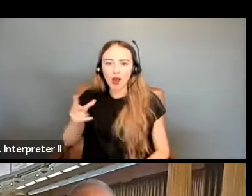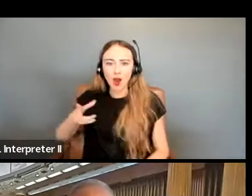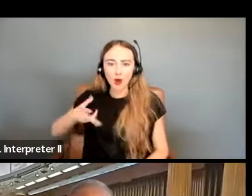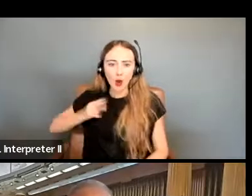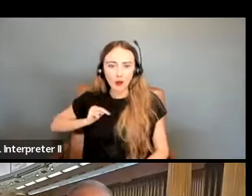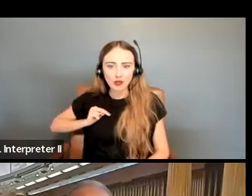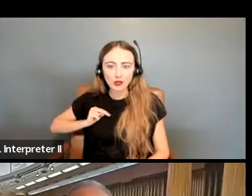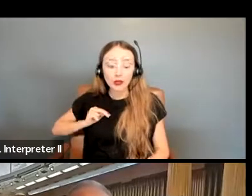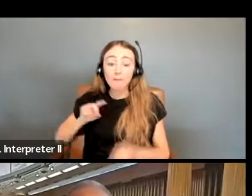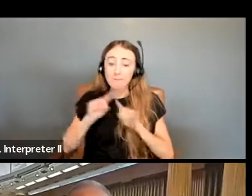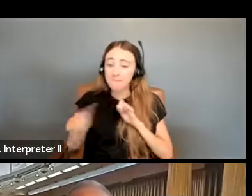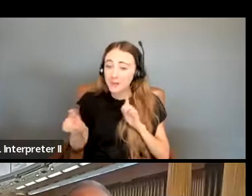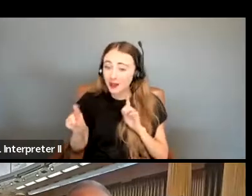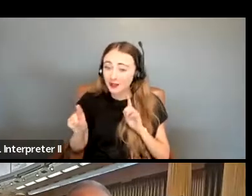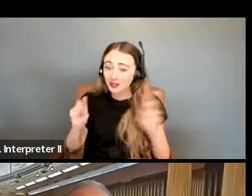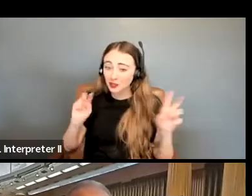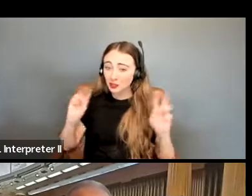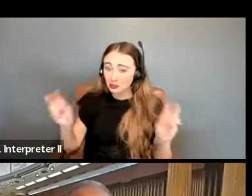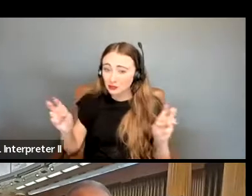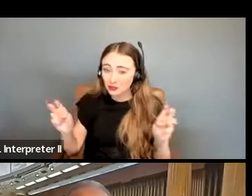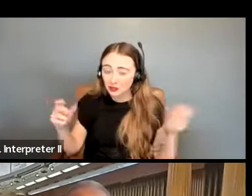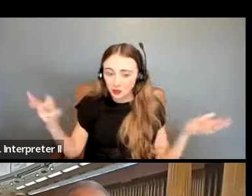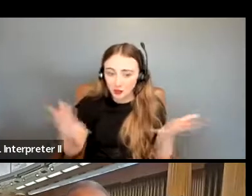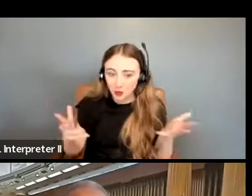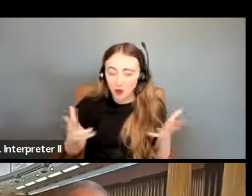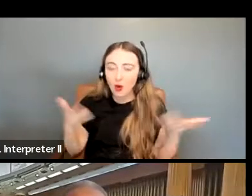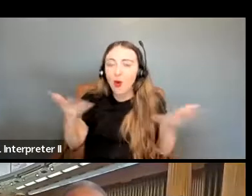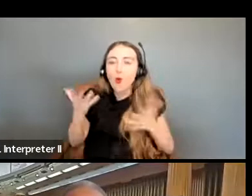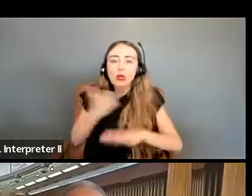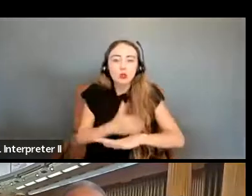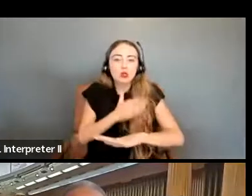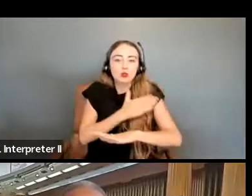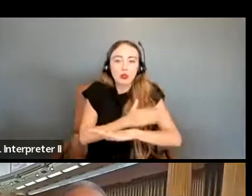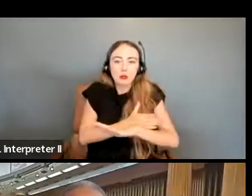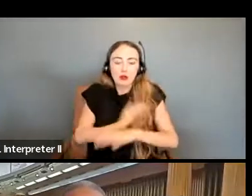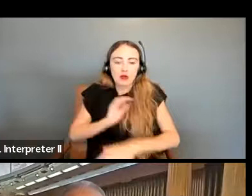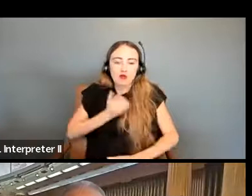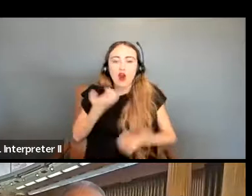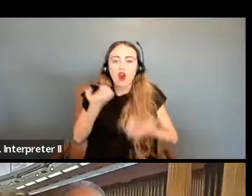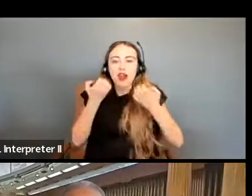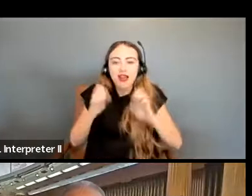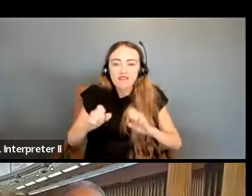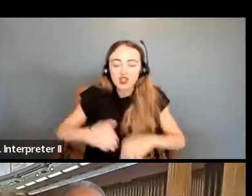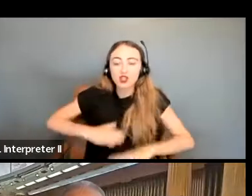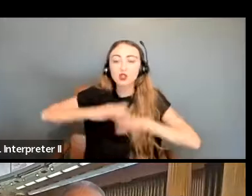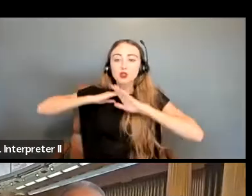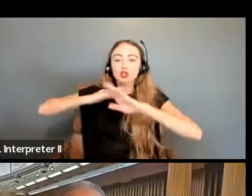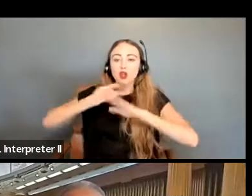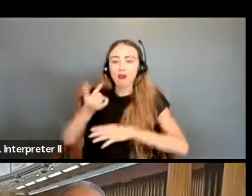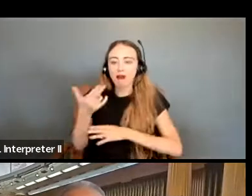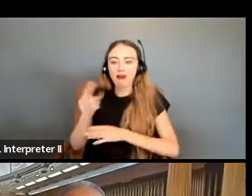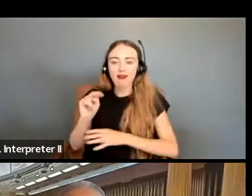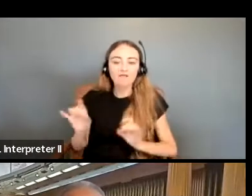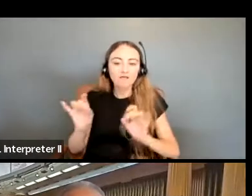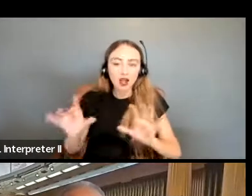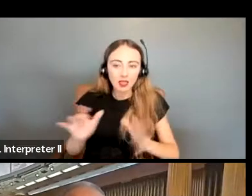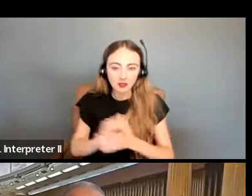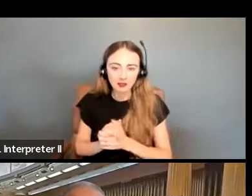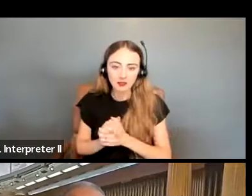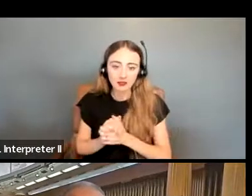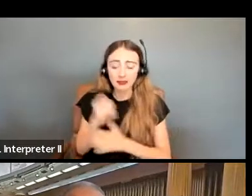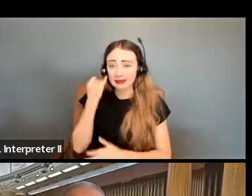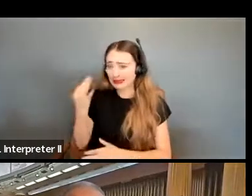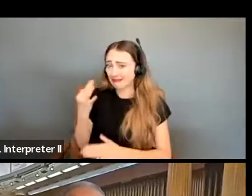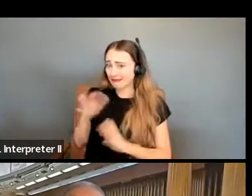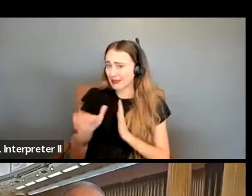Rather, what's at issue here is what will actually improve our efforts to deter gun violence. If the amendment doesn't have